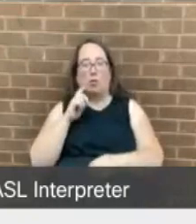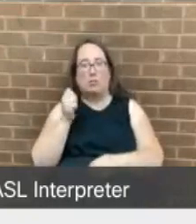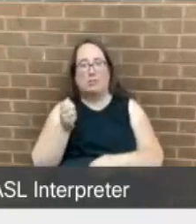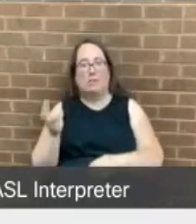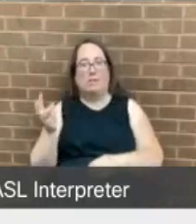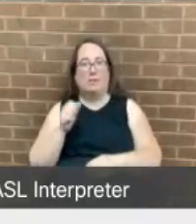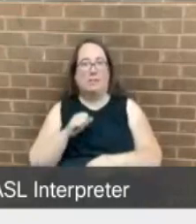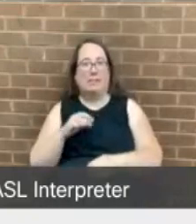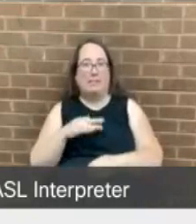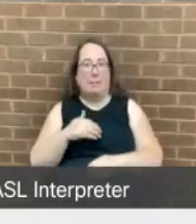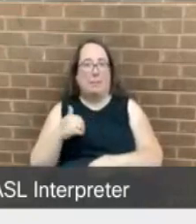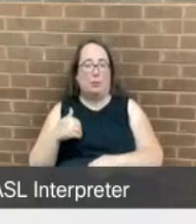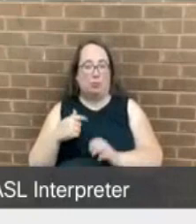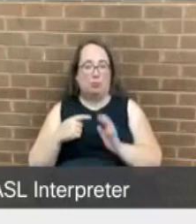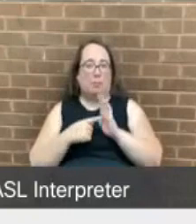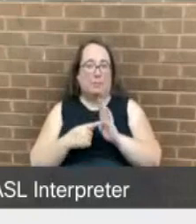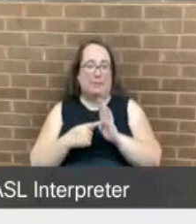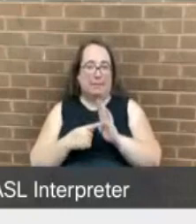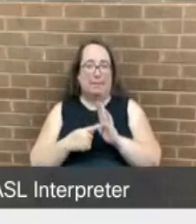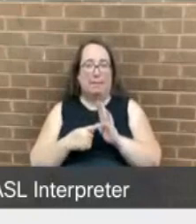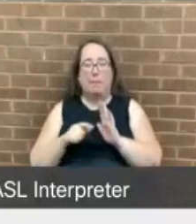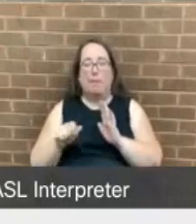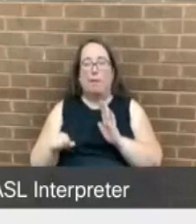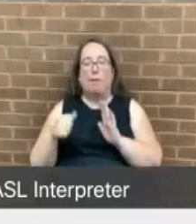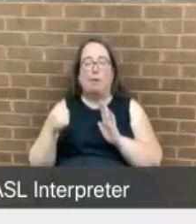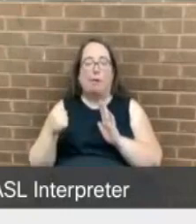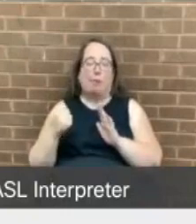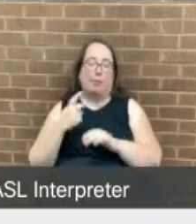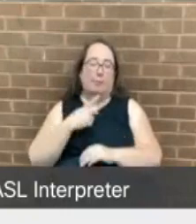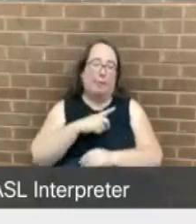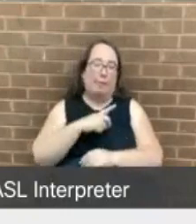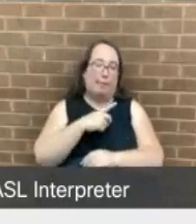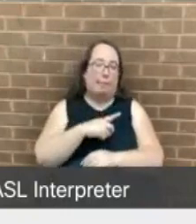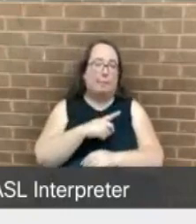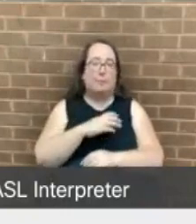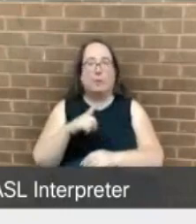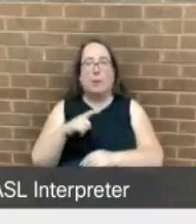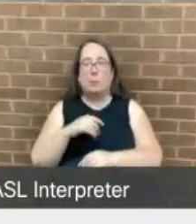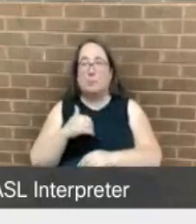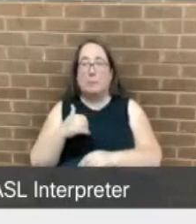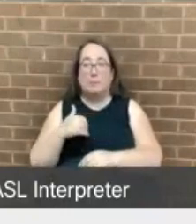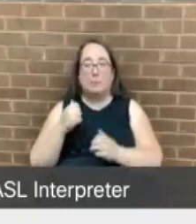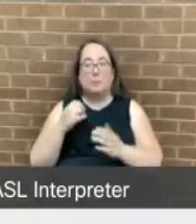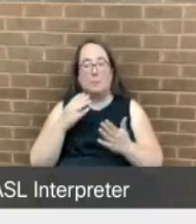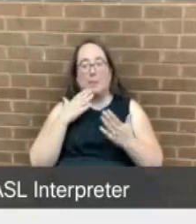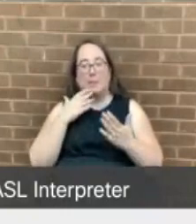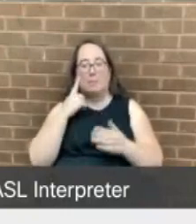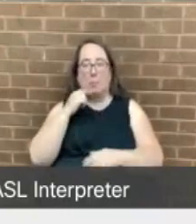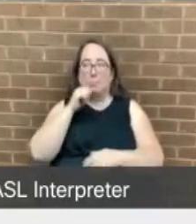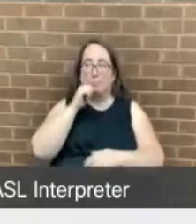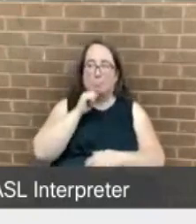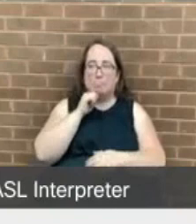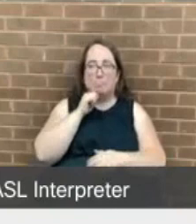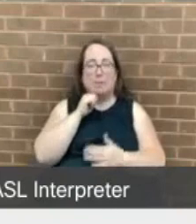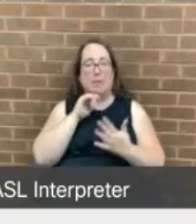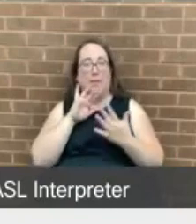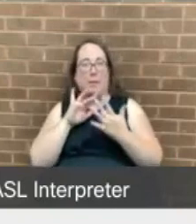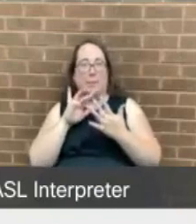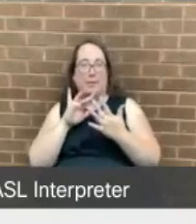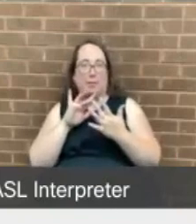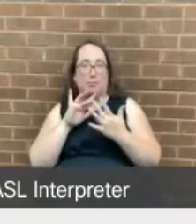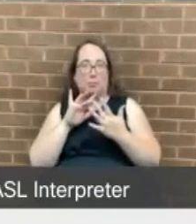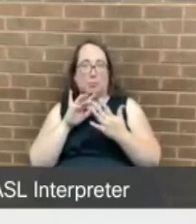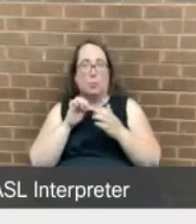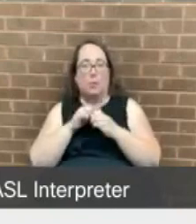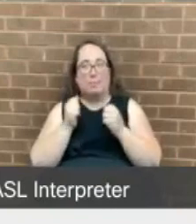staff members representing other delegates and council members. So thank you to them for keeping in touch while, you know, multiple